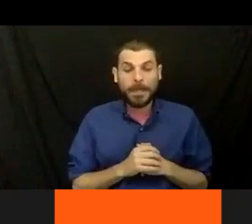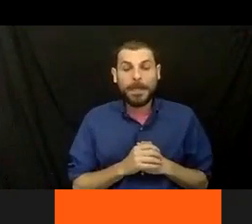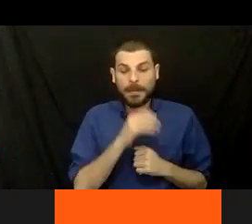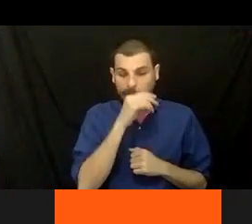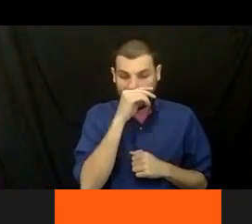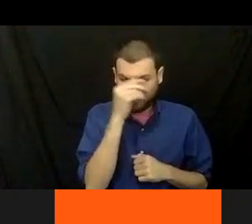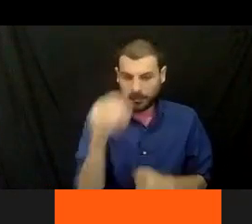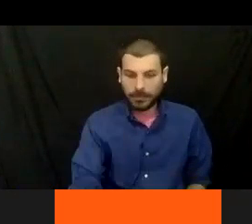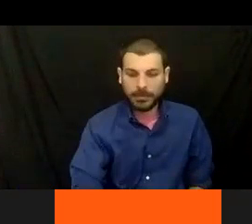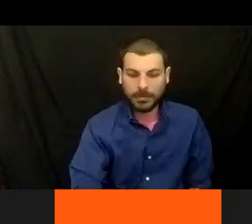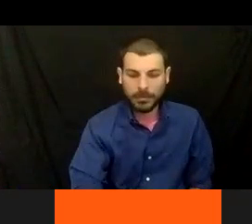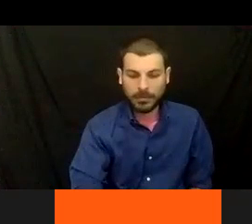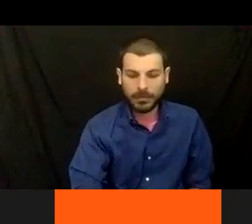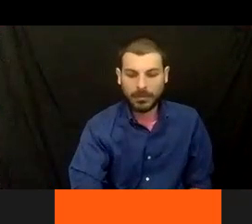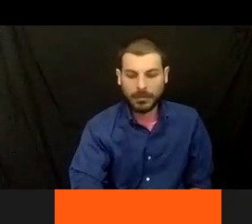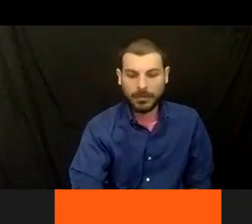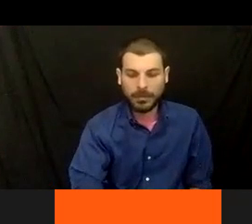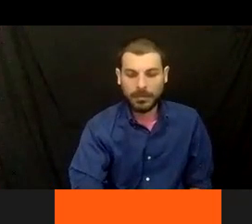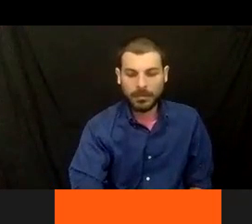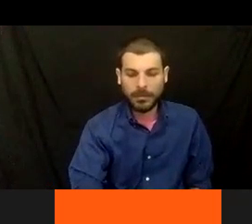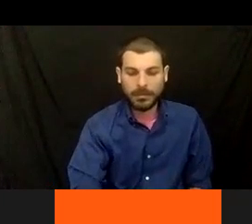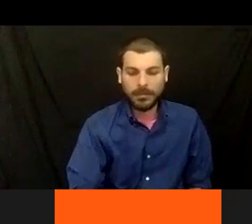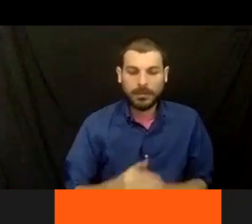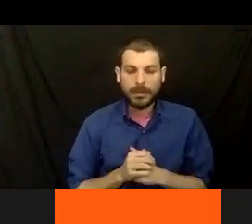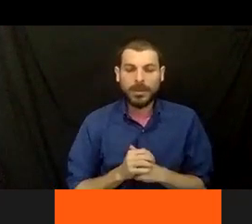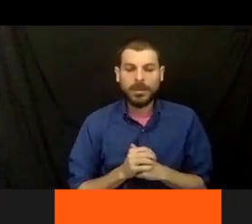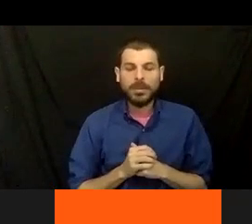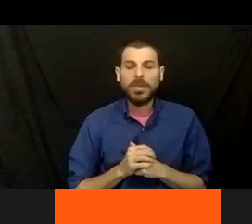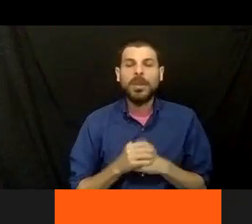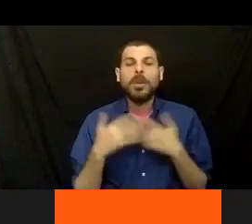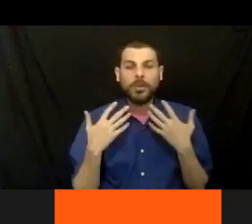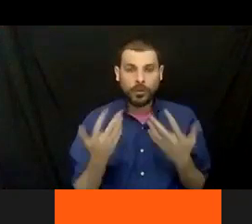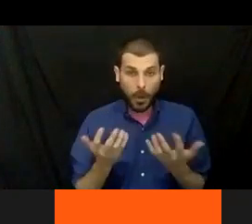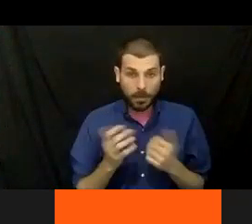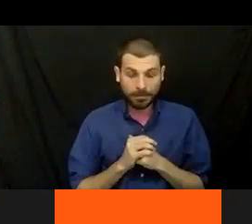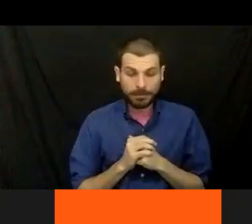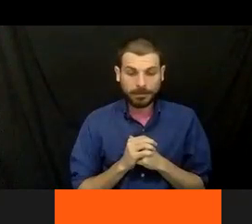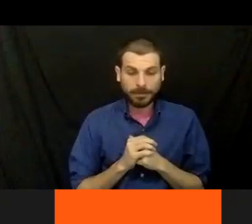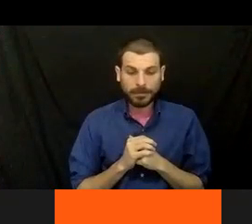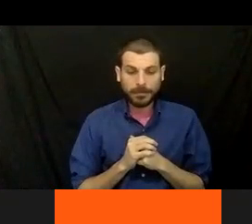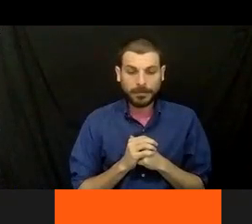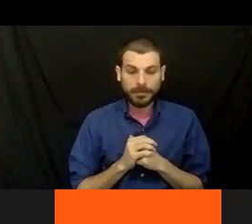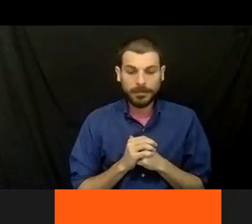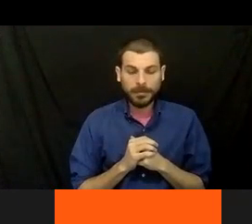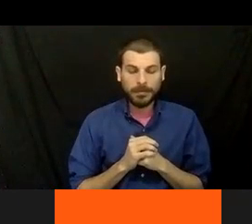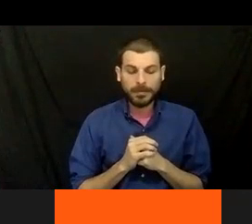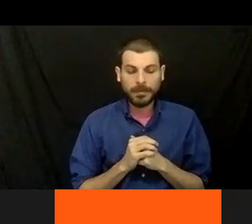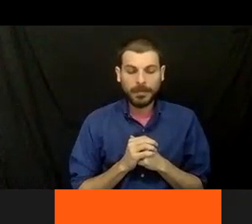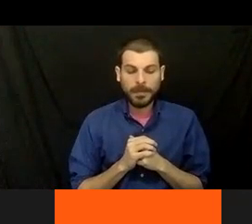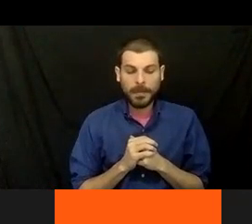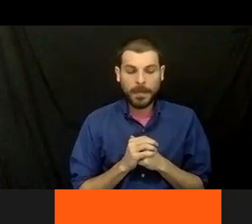to, let's say you get a forbearance, and again, I'm going to talk about, some